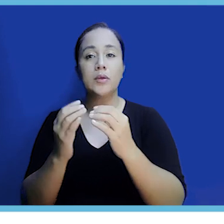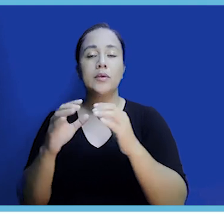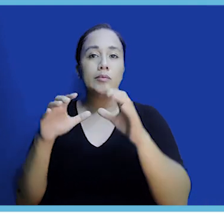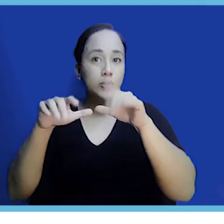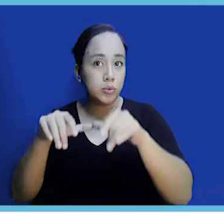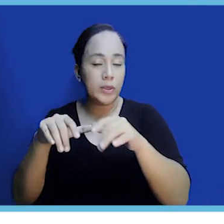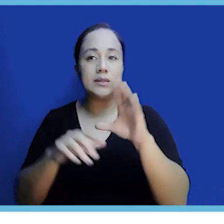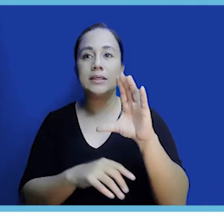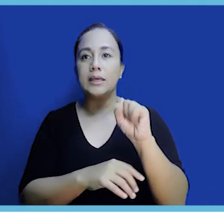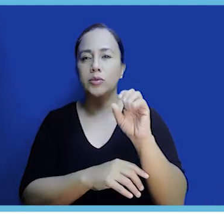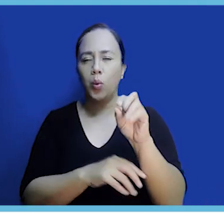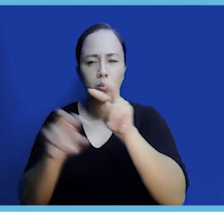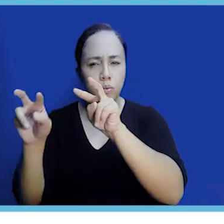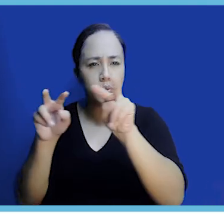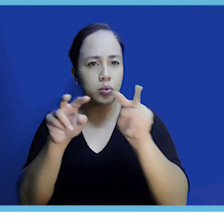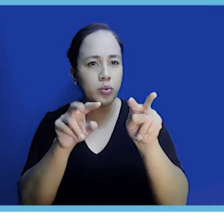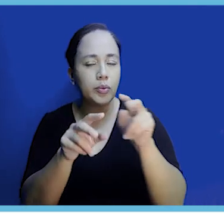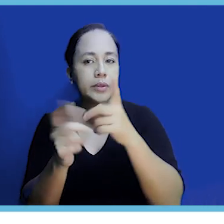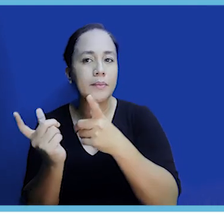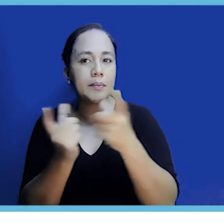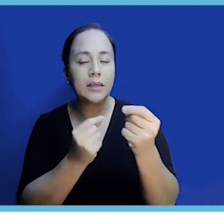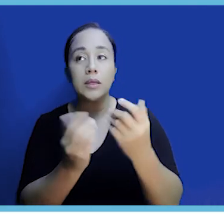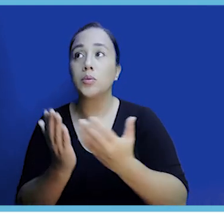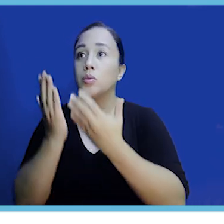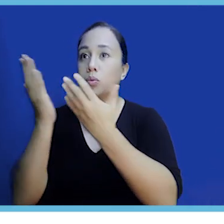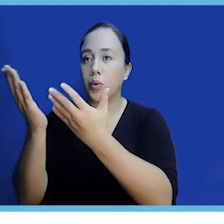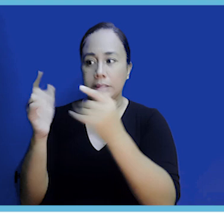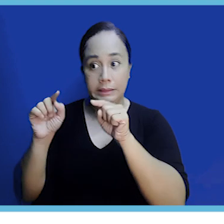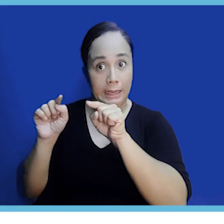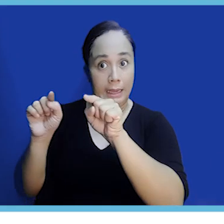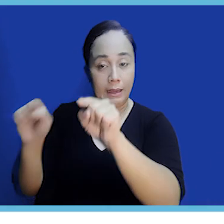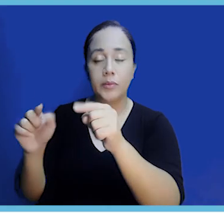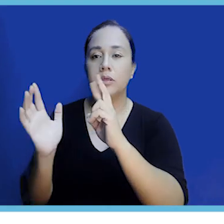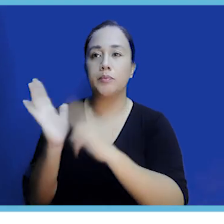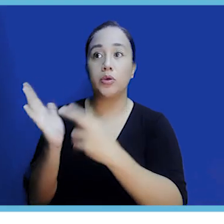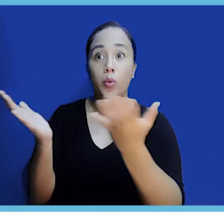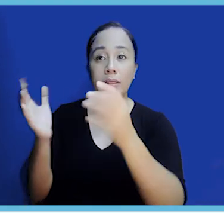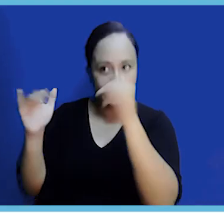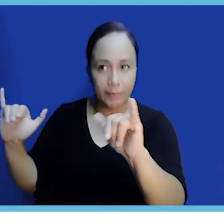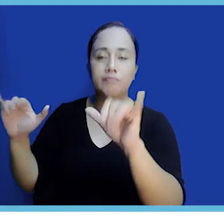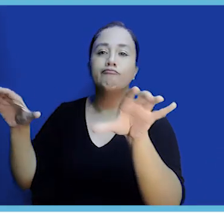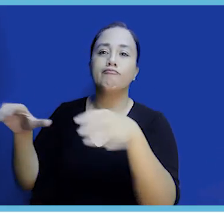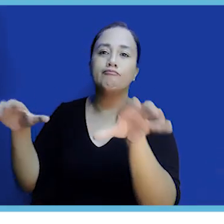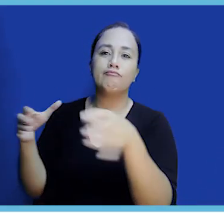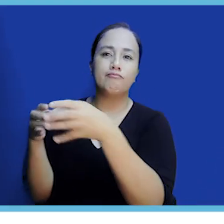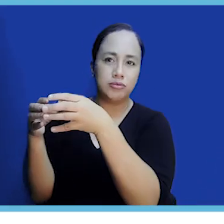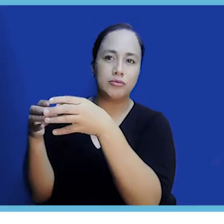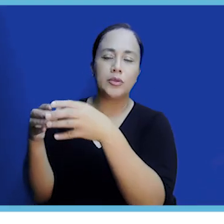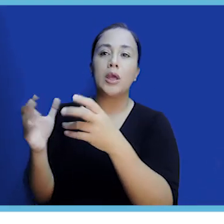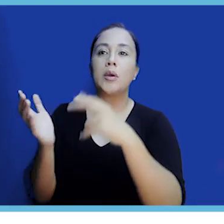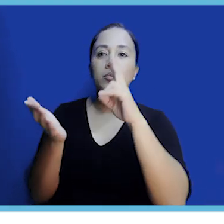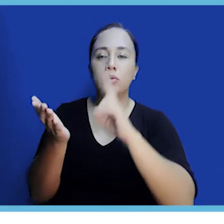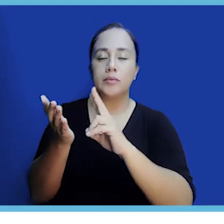persons with disabilities and CSOs monitor the implementation and submit a parallel report to the committee.